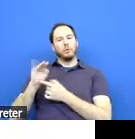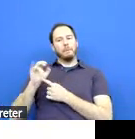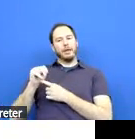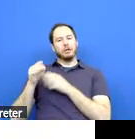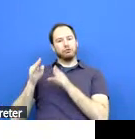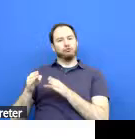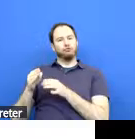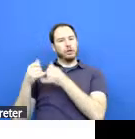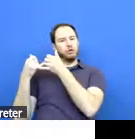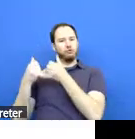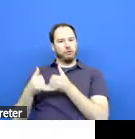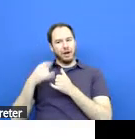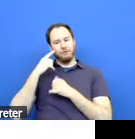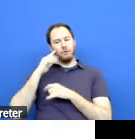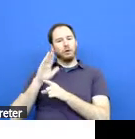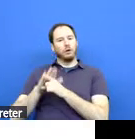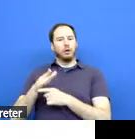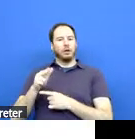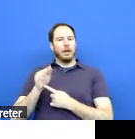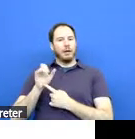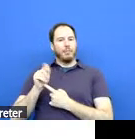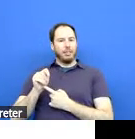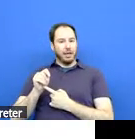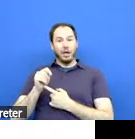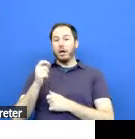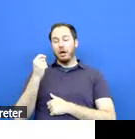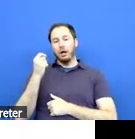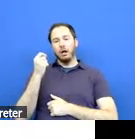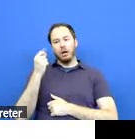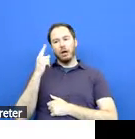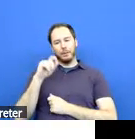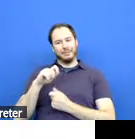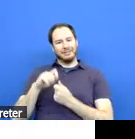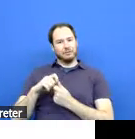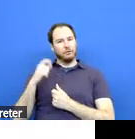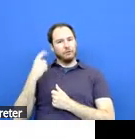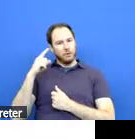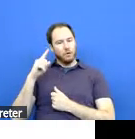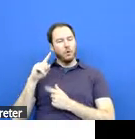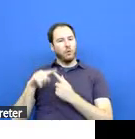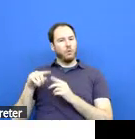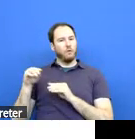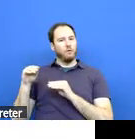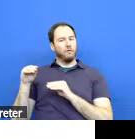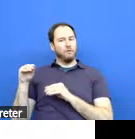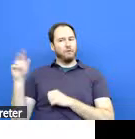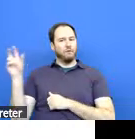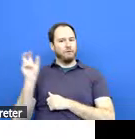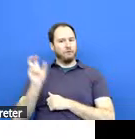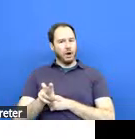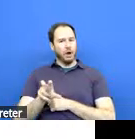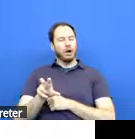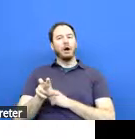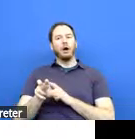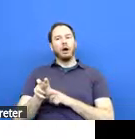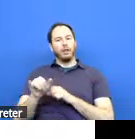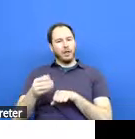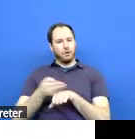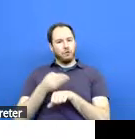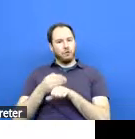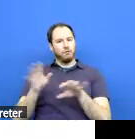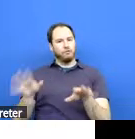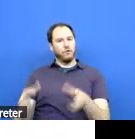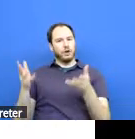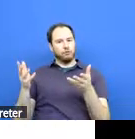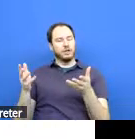for the hamlet, specifically for funding to help with the restoration